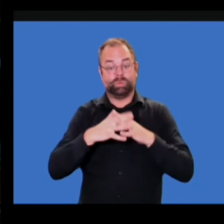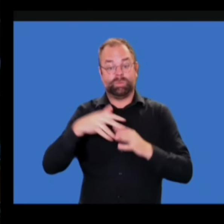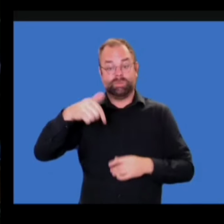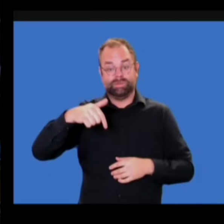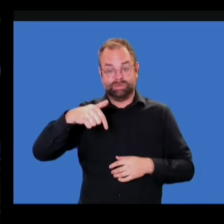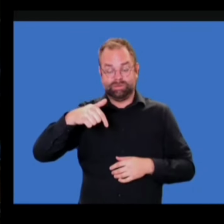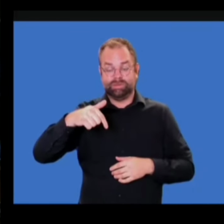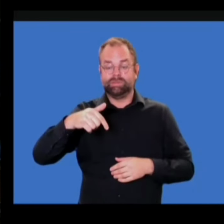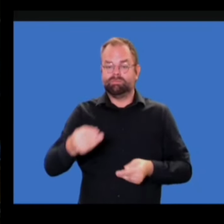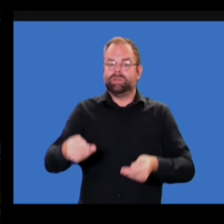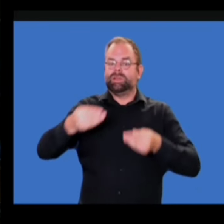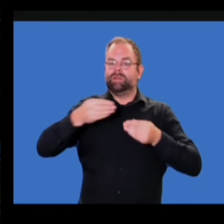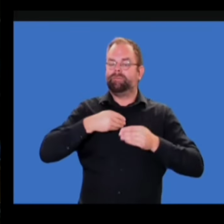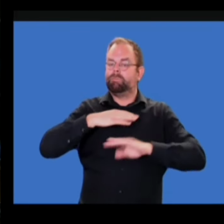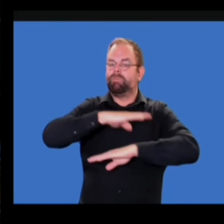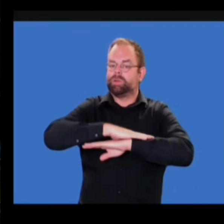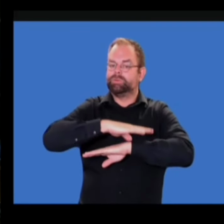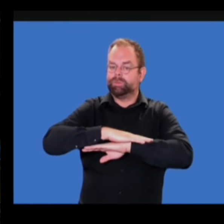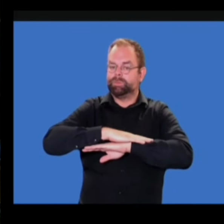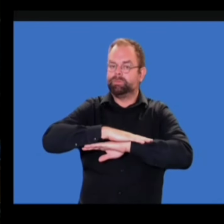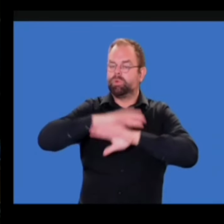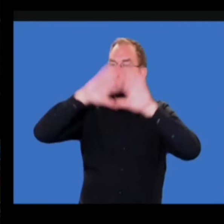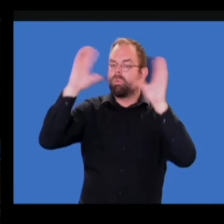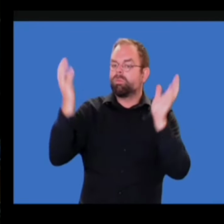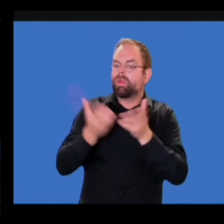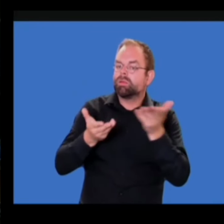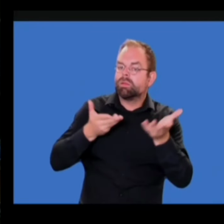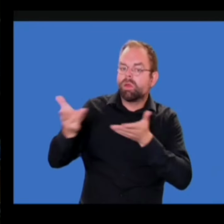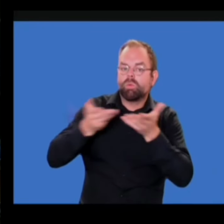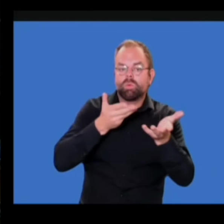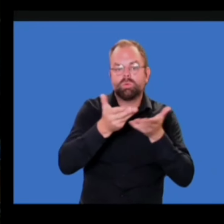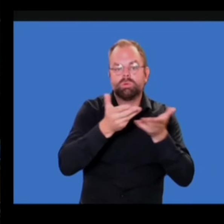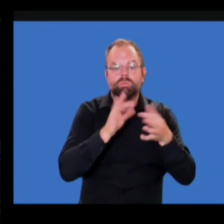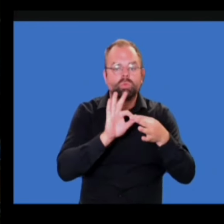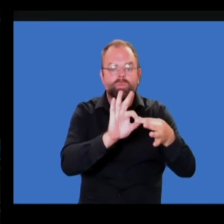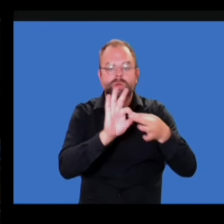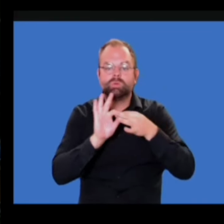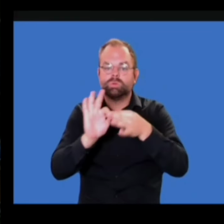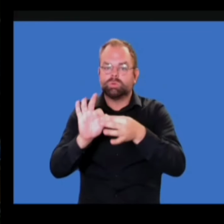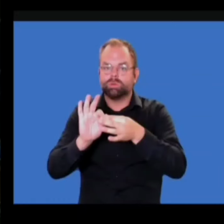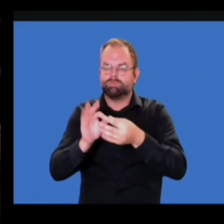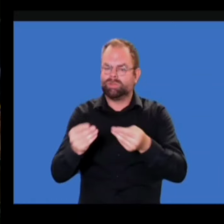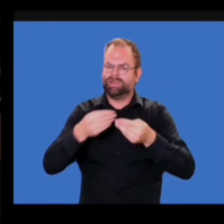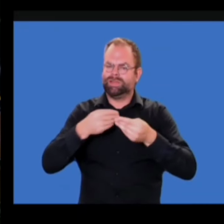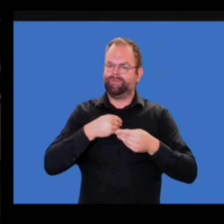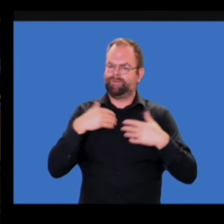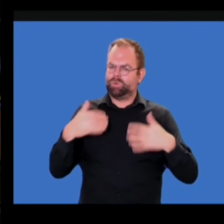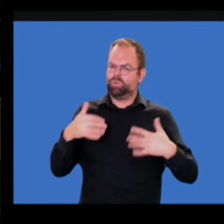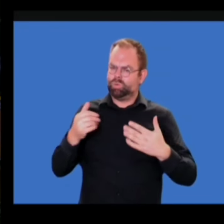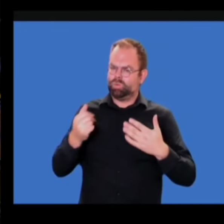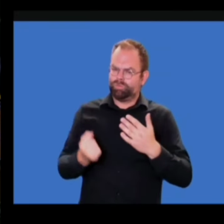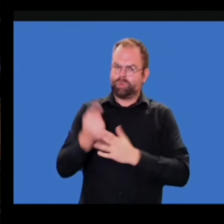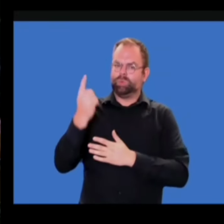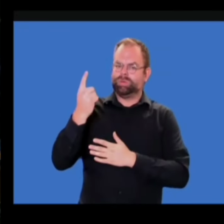inclusive, responsive, and effective international order.